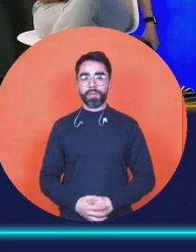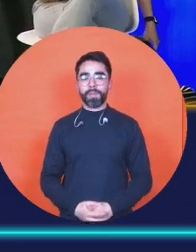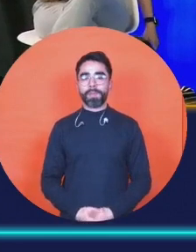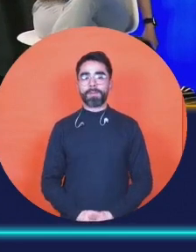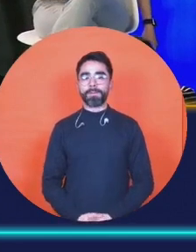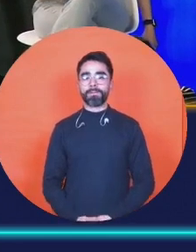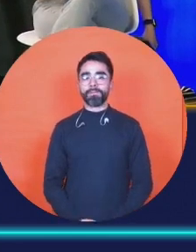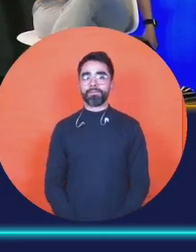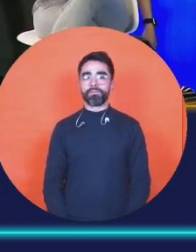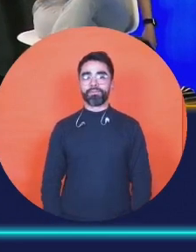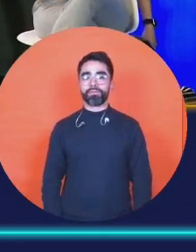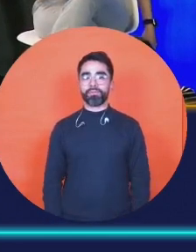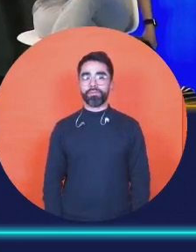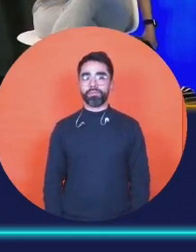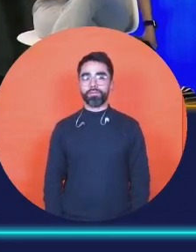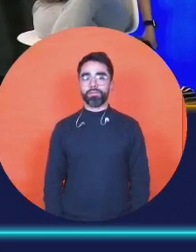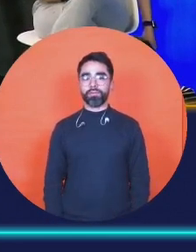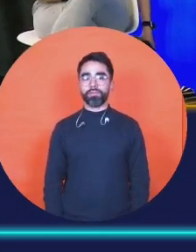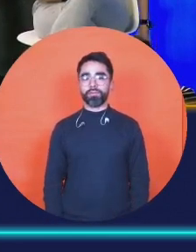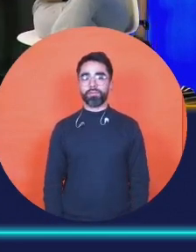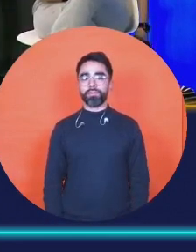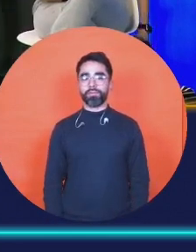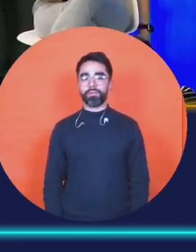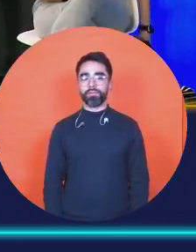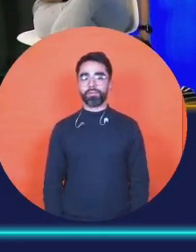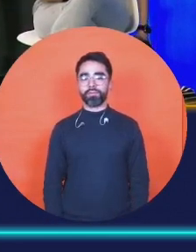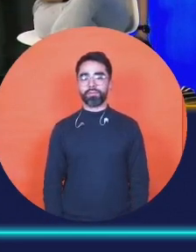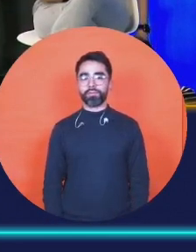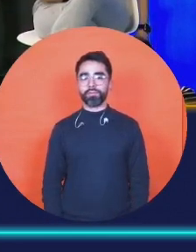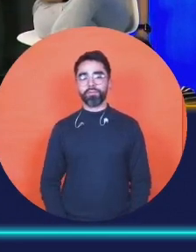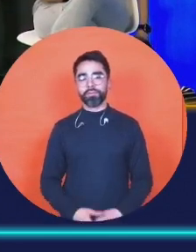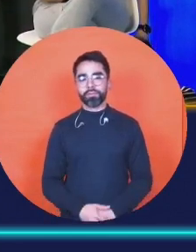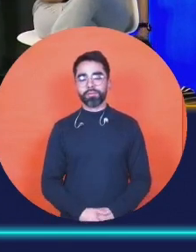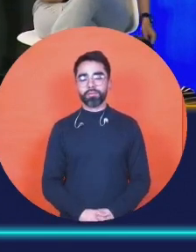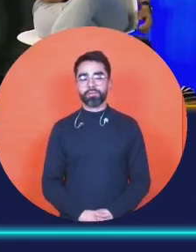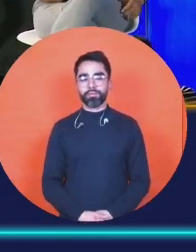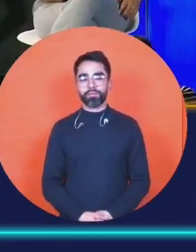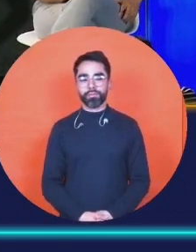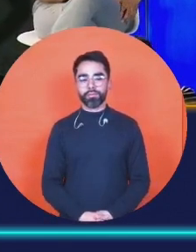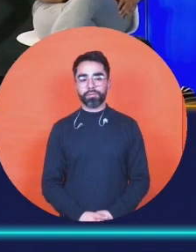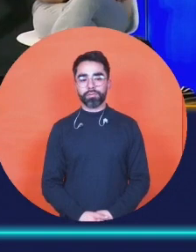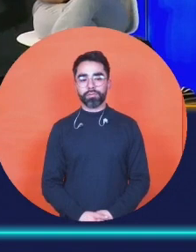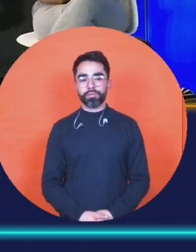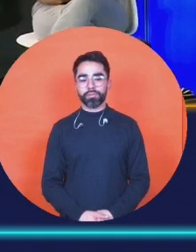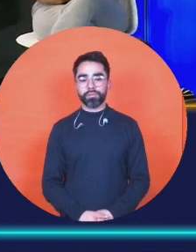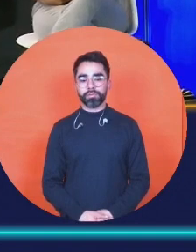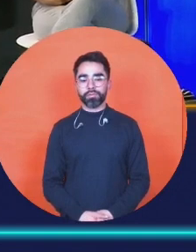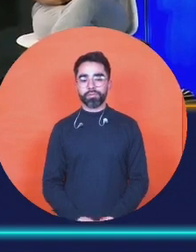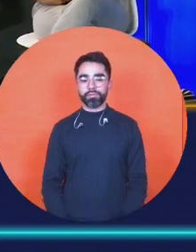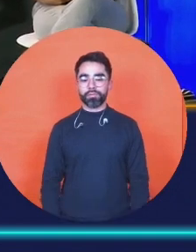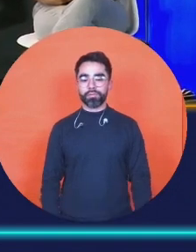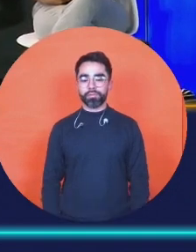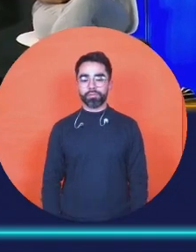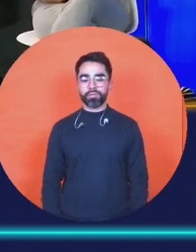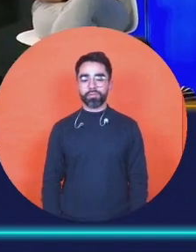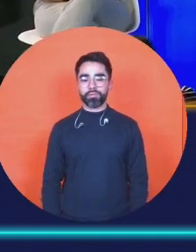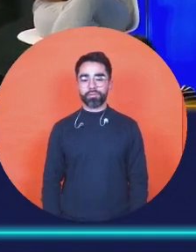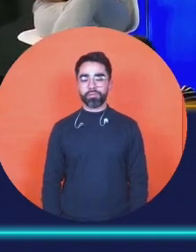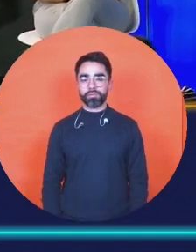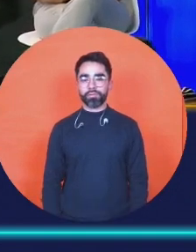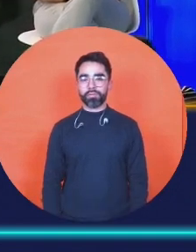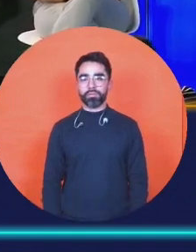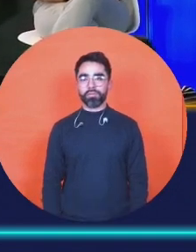Conductores están aquí y aquí, aquí primero. And with Wizard, meeting the four